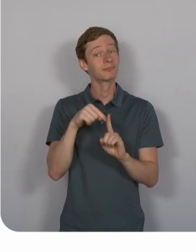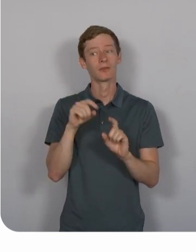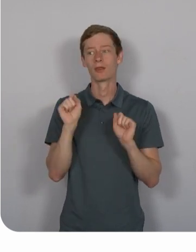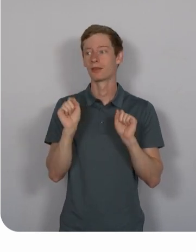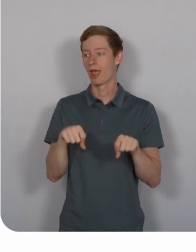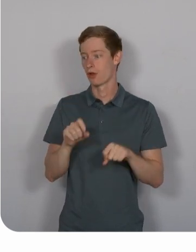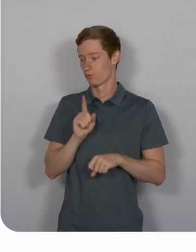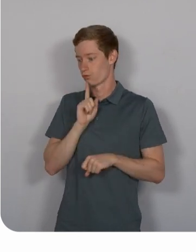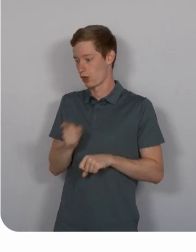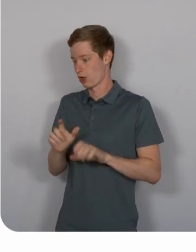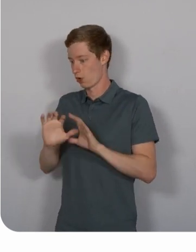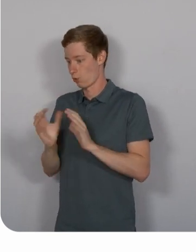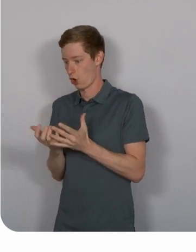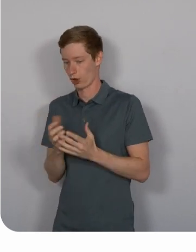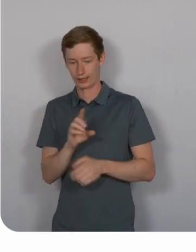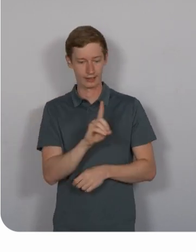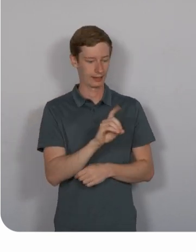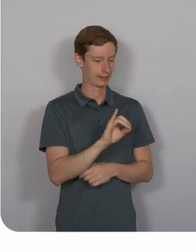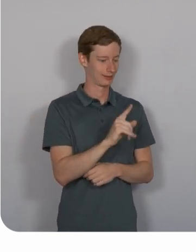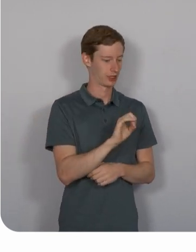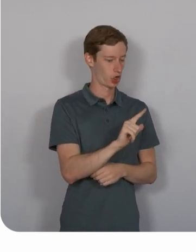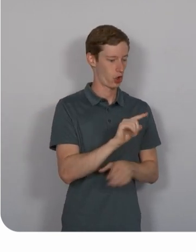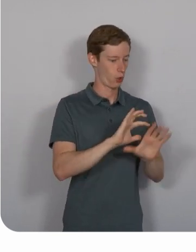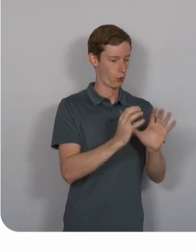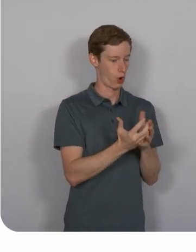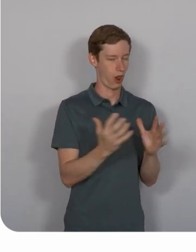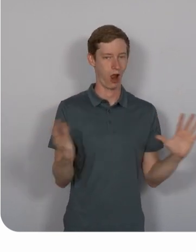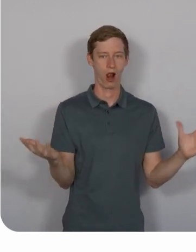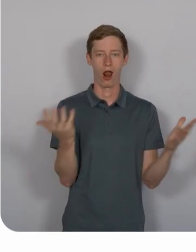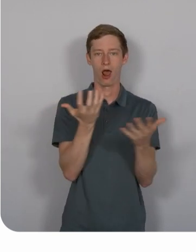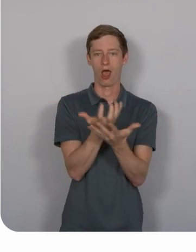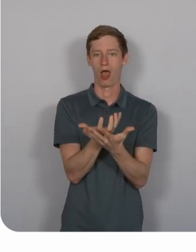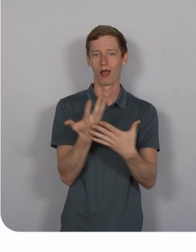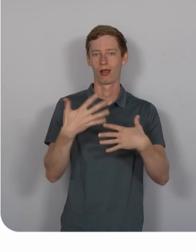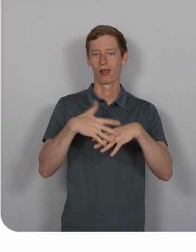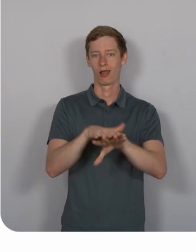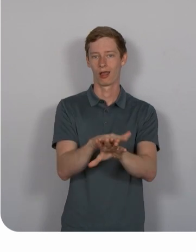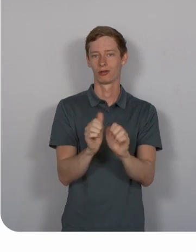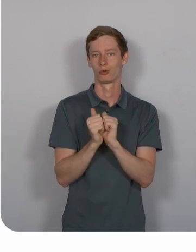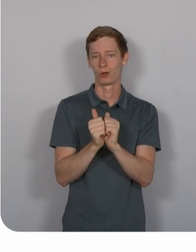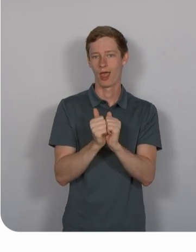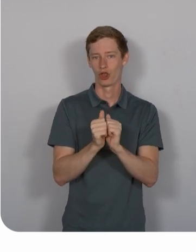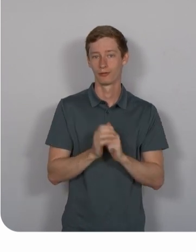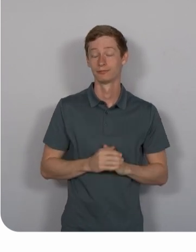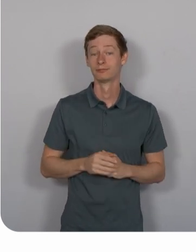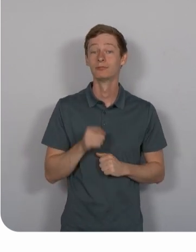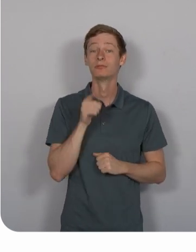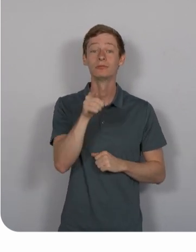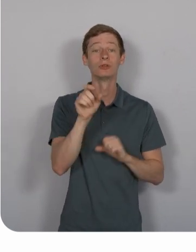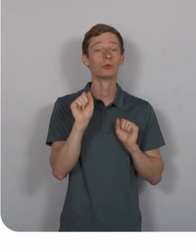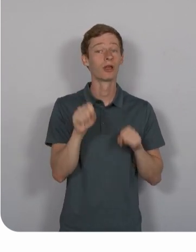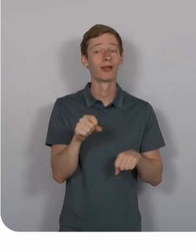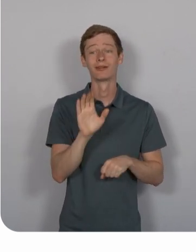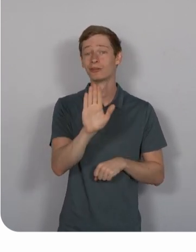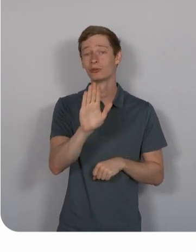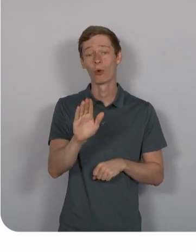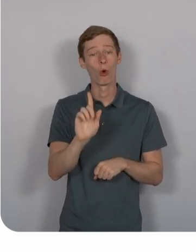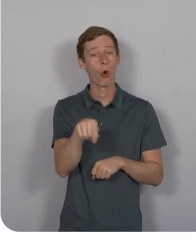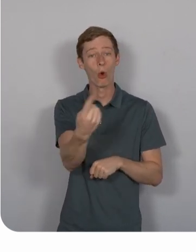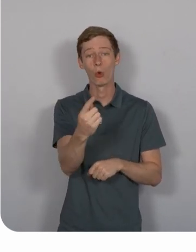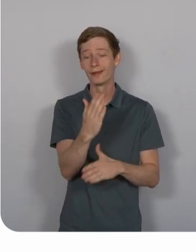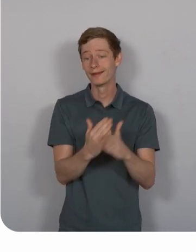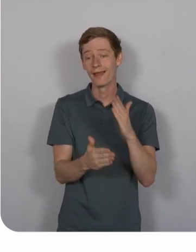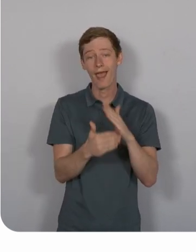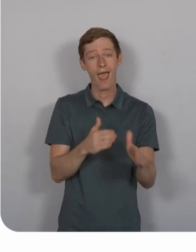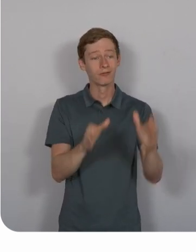the physical and digital worlds together. You can navigate it with just your hands if you want,